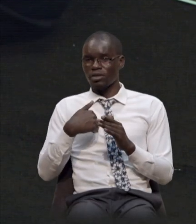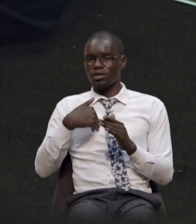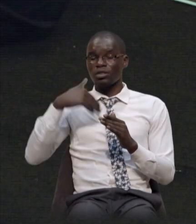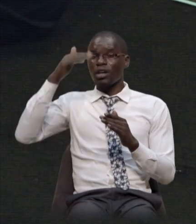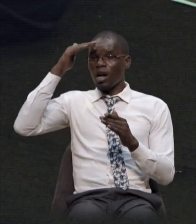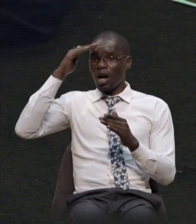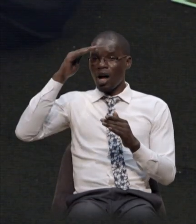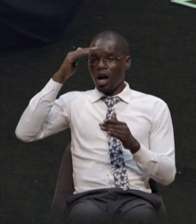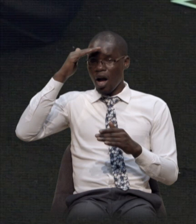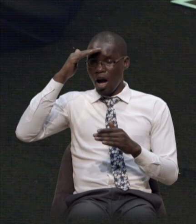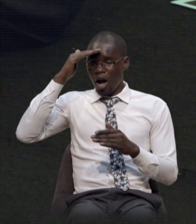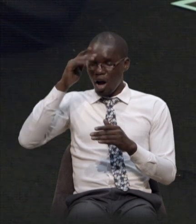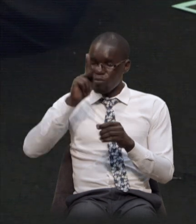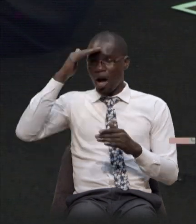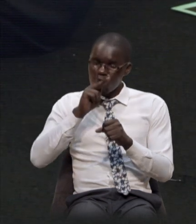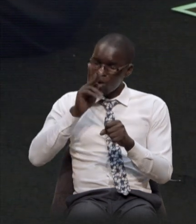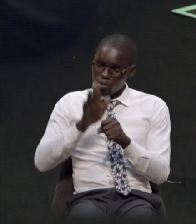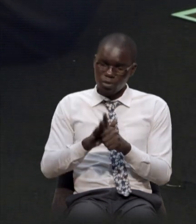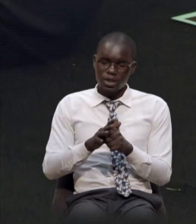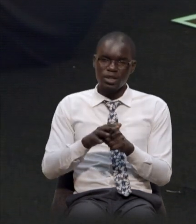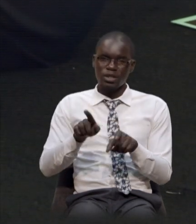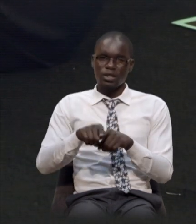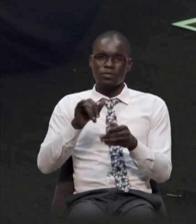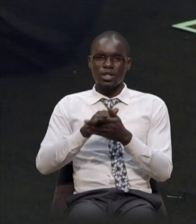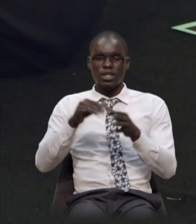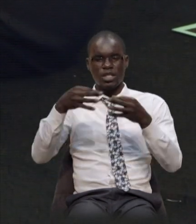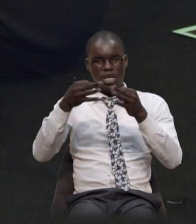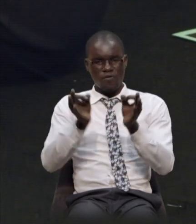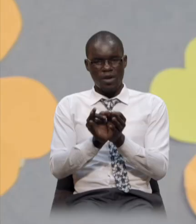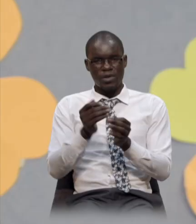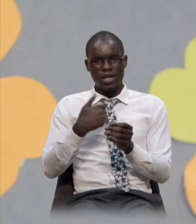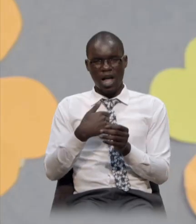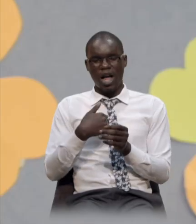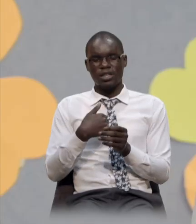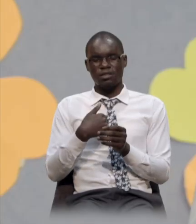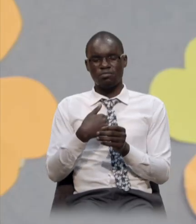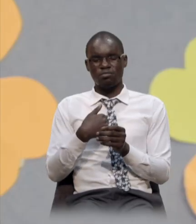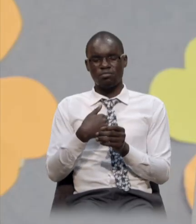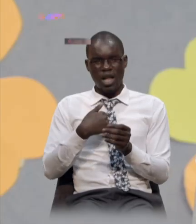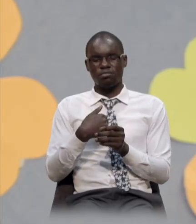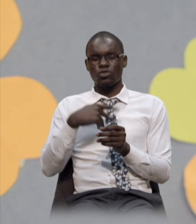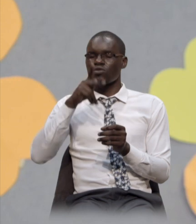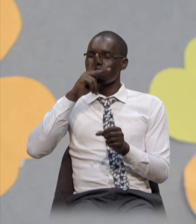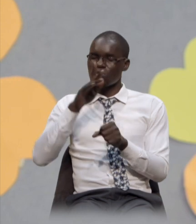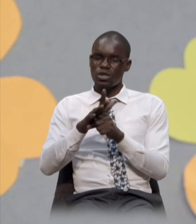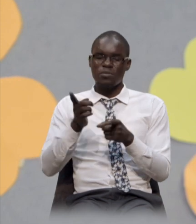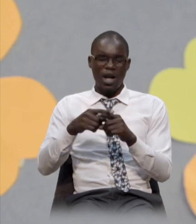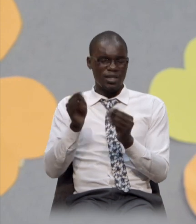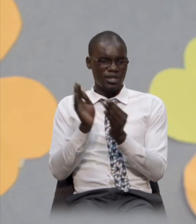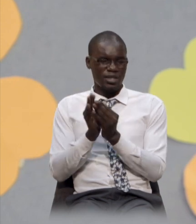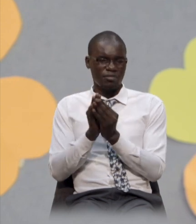And those people were a family. That family gave a promise and they never kept the promise. They never kept the